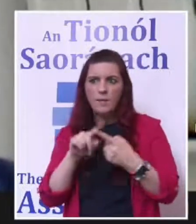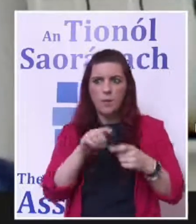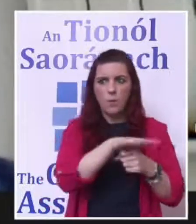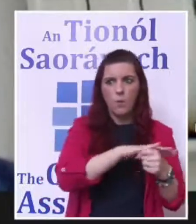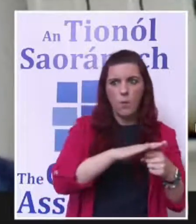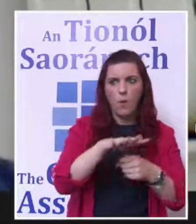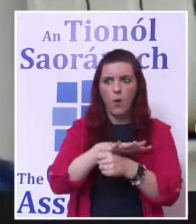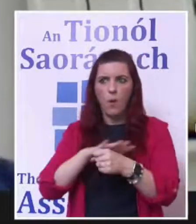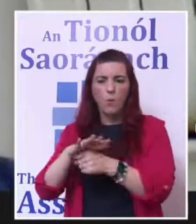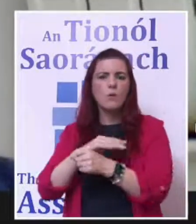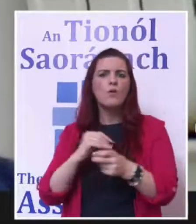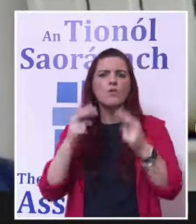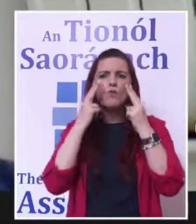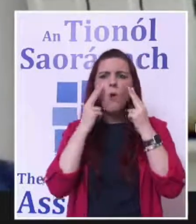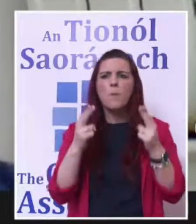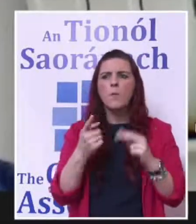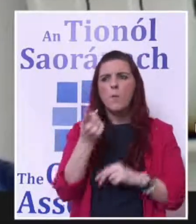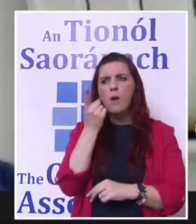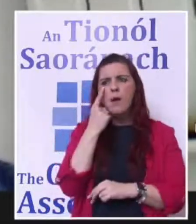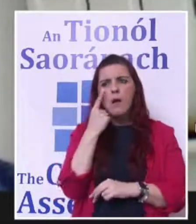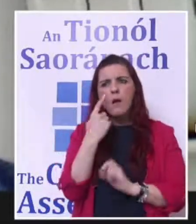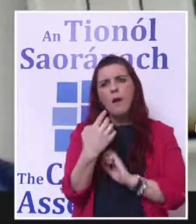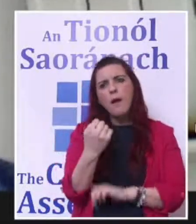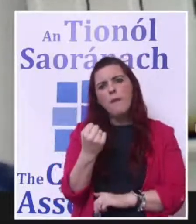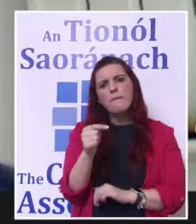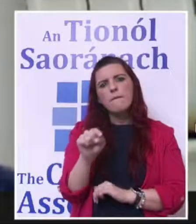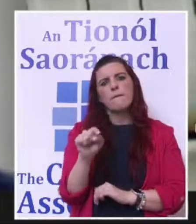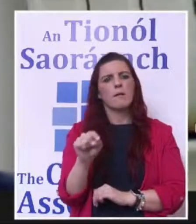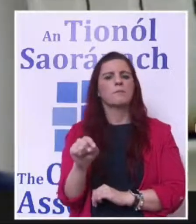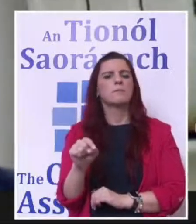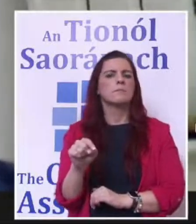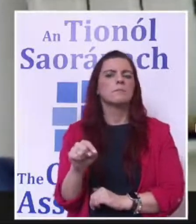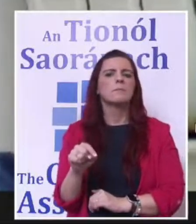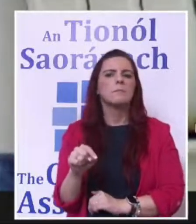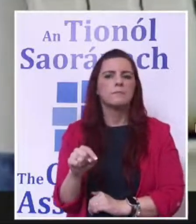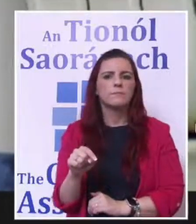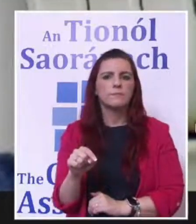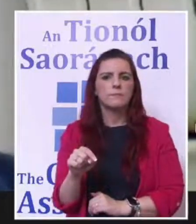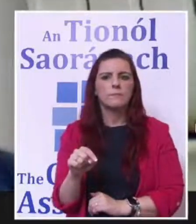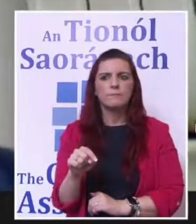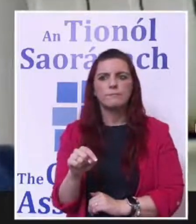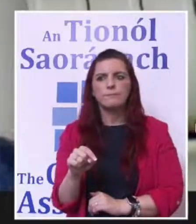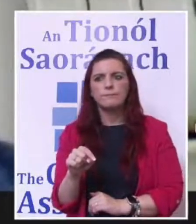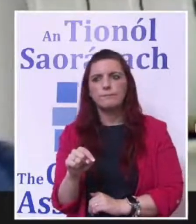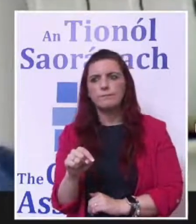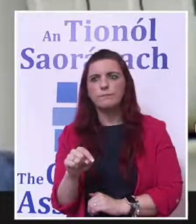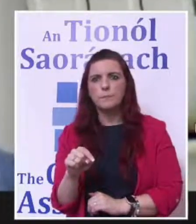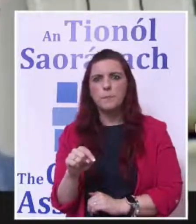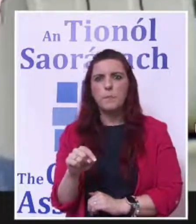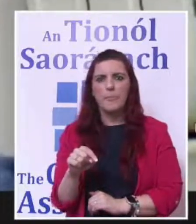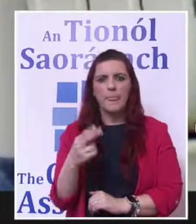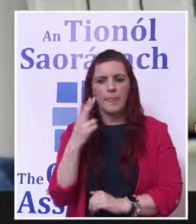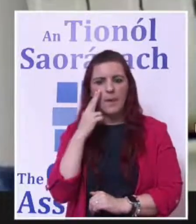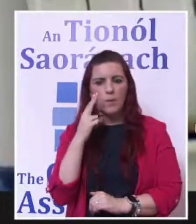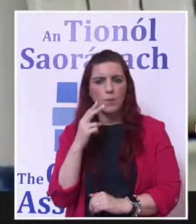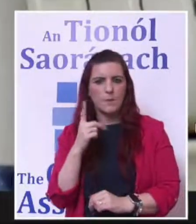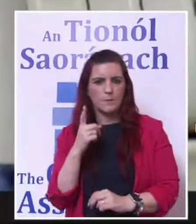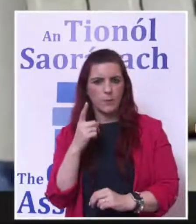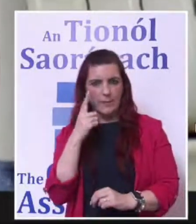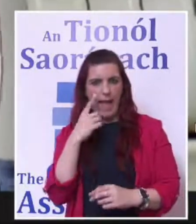you will generally find the process becomes consumed by conflict as distinct from people working